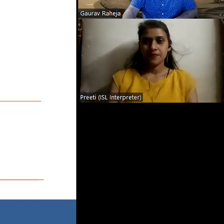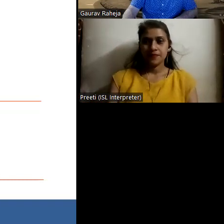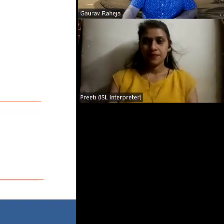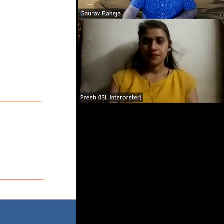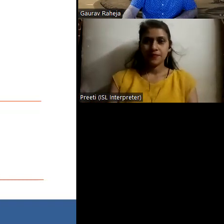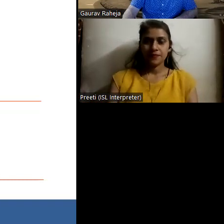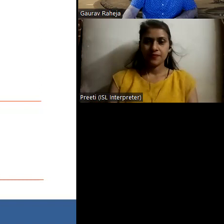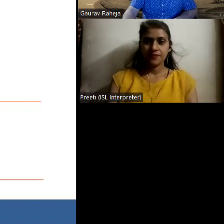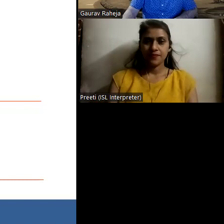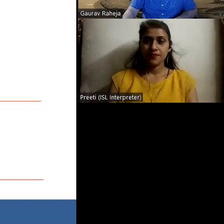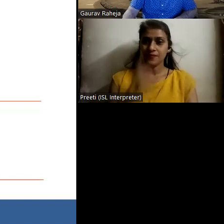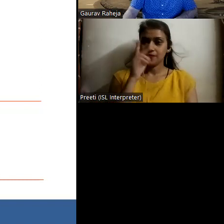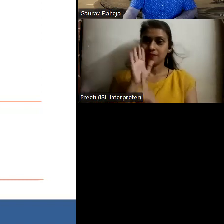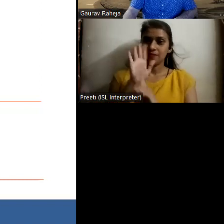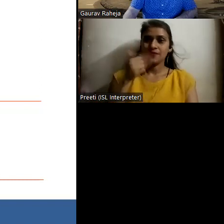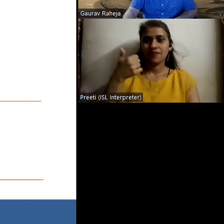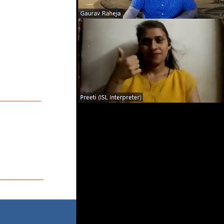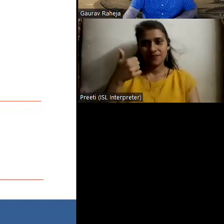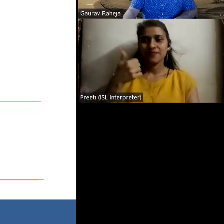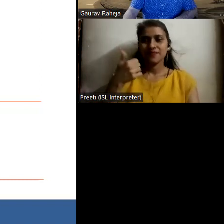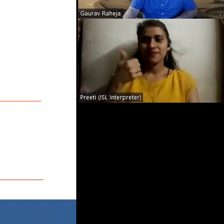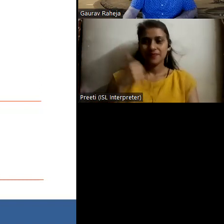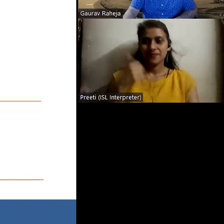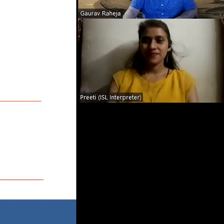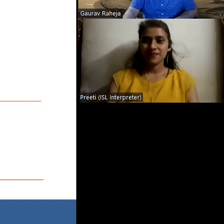Okay. Preeti gives me a thumbs up.